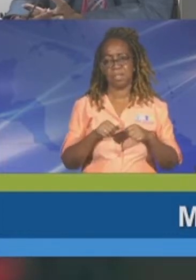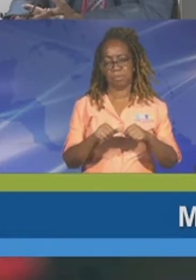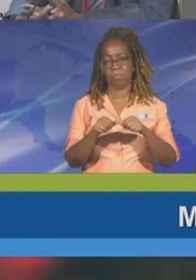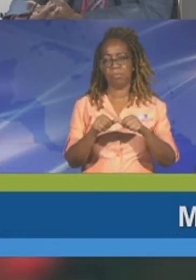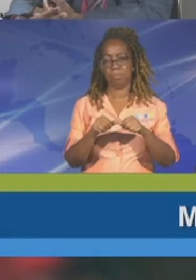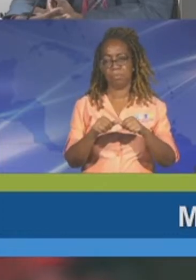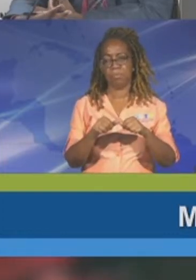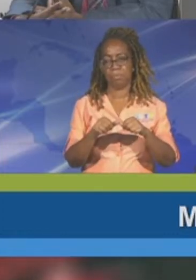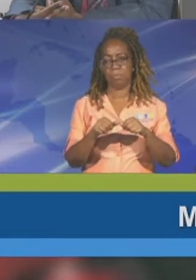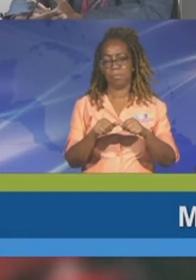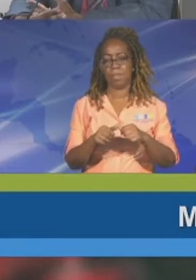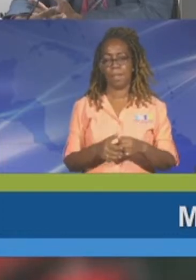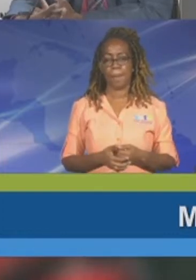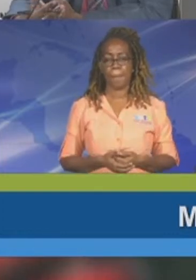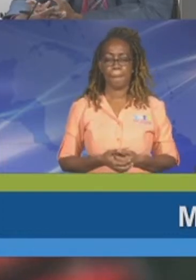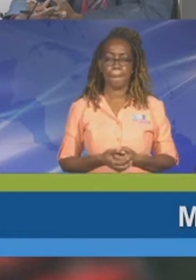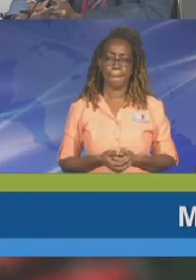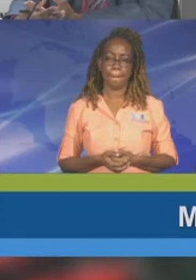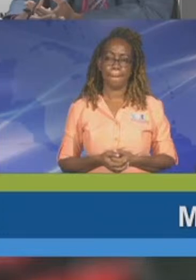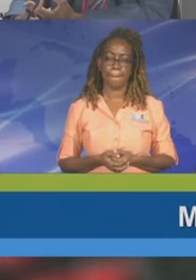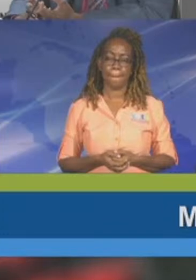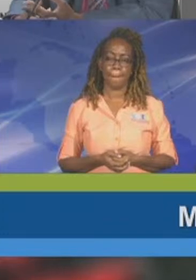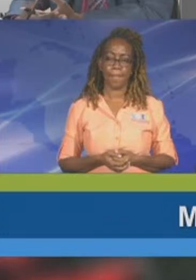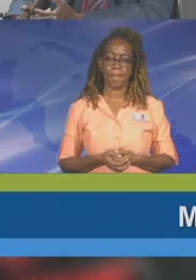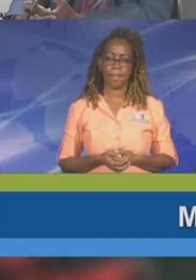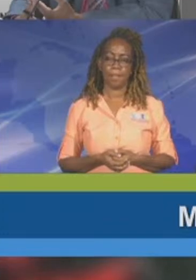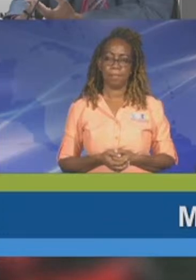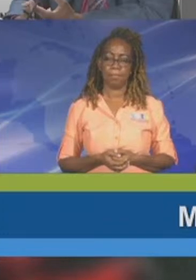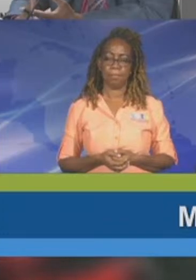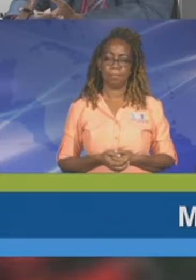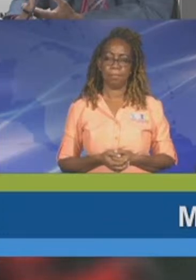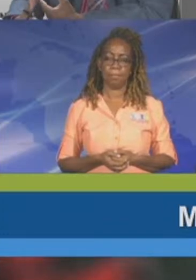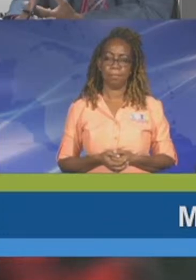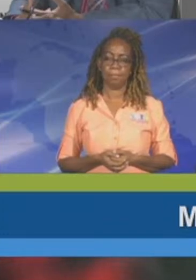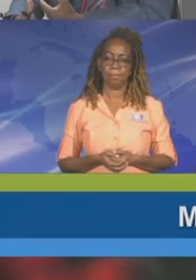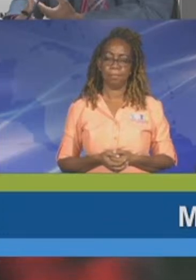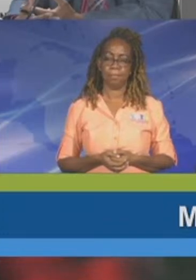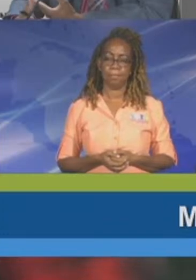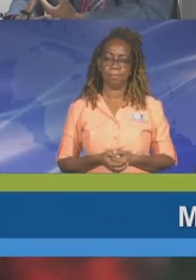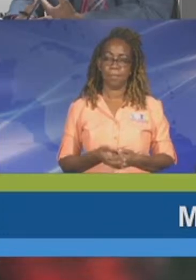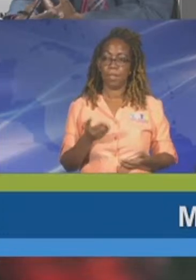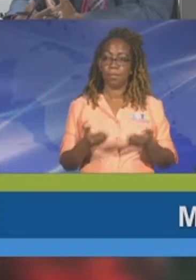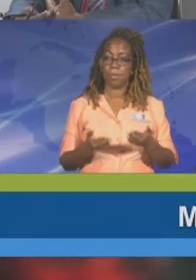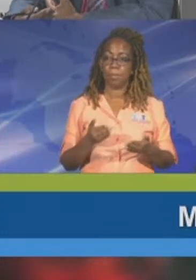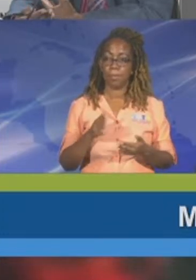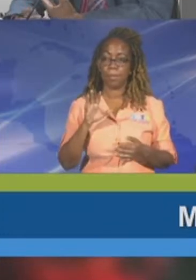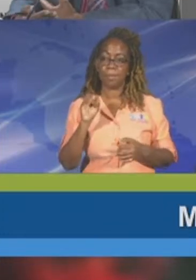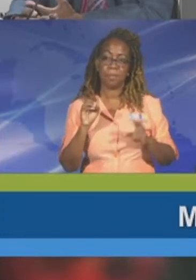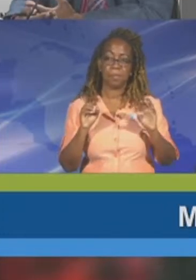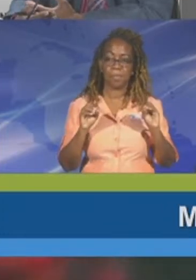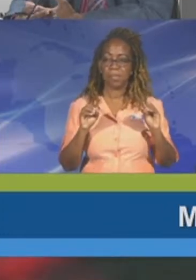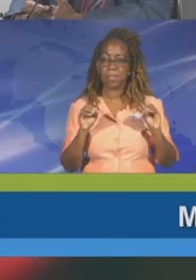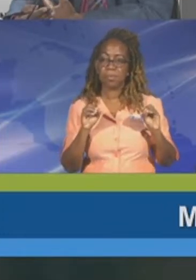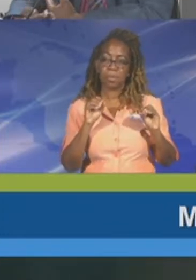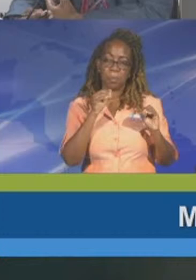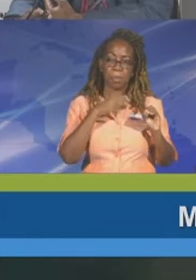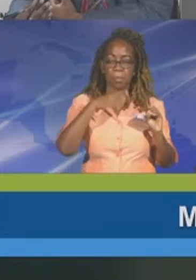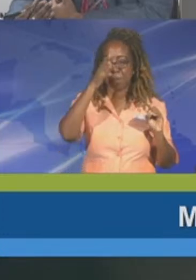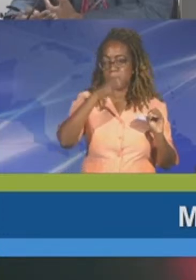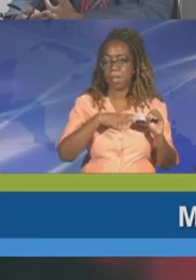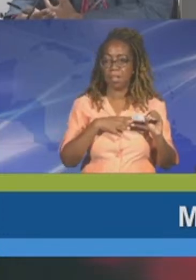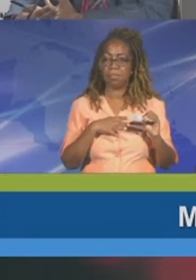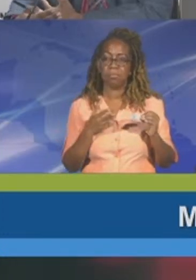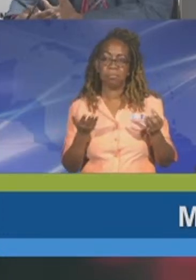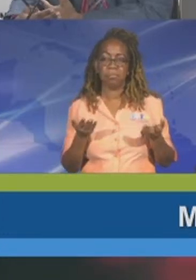the pandemic. And that has shown us that we've gotten approximately 50-50 in terms of percentage, male and female,